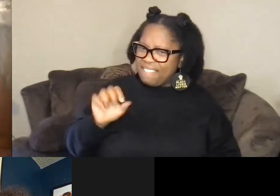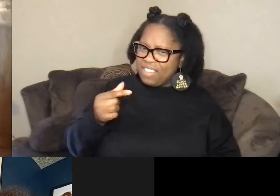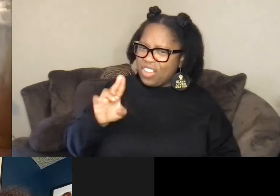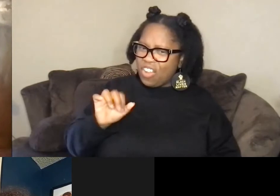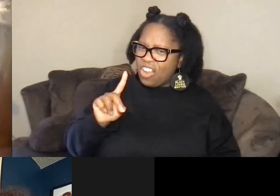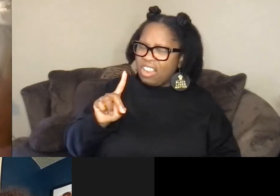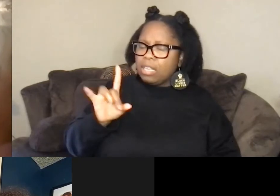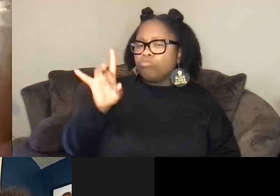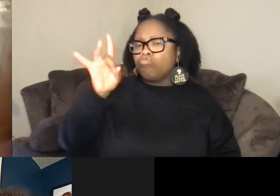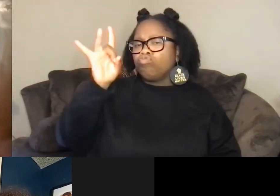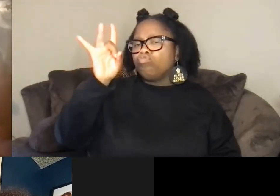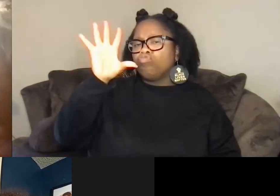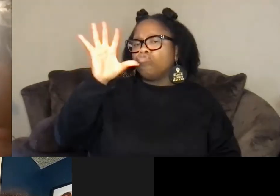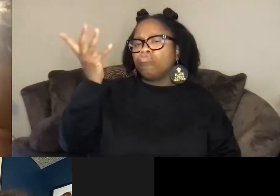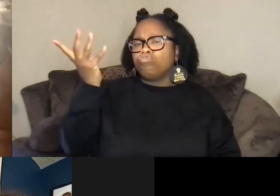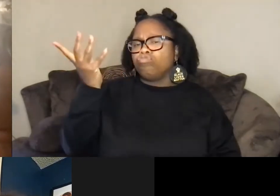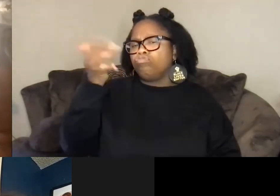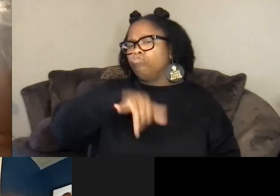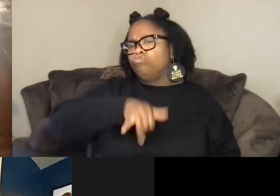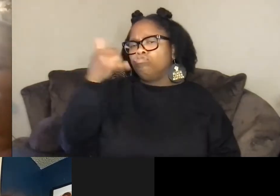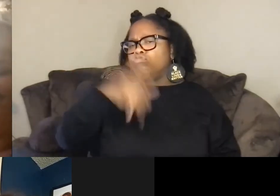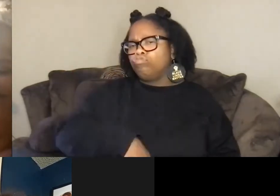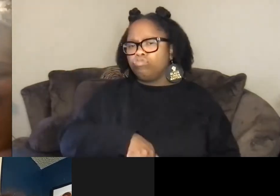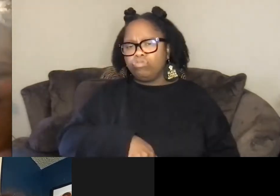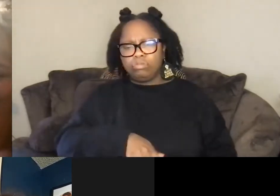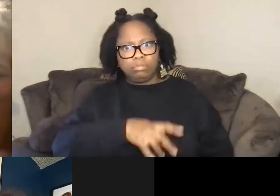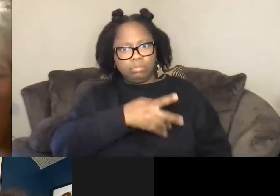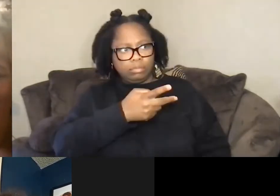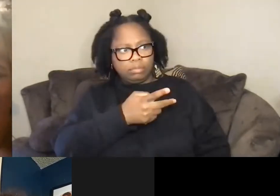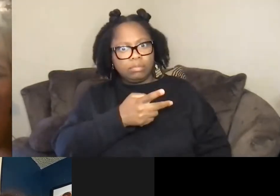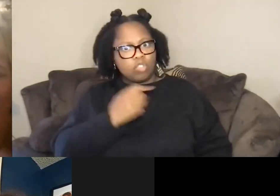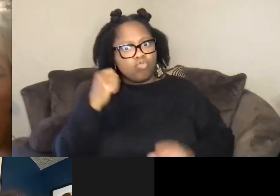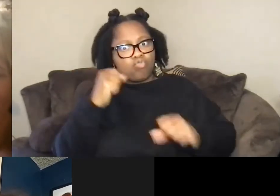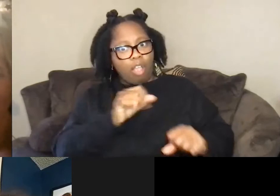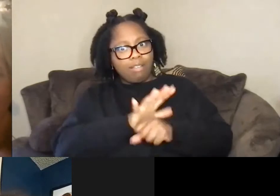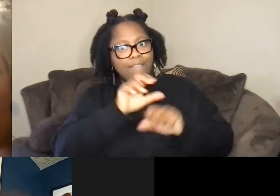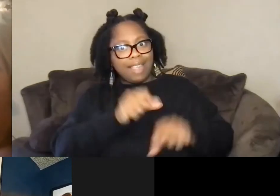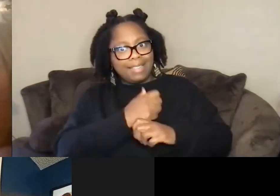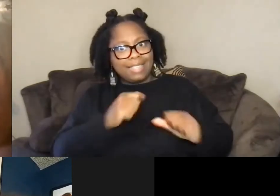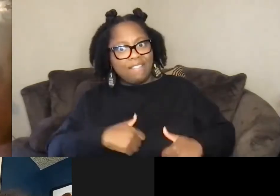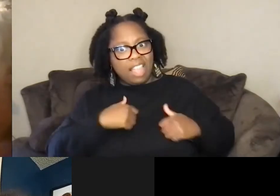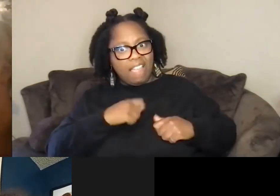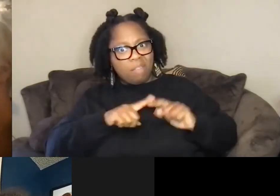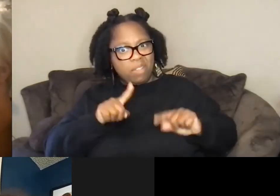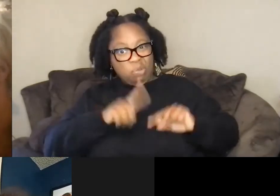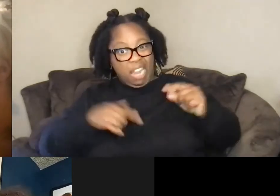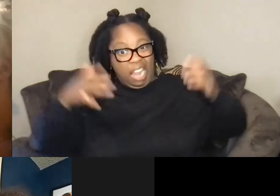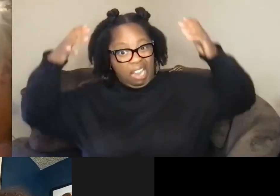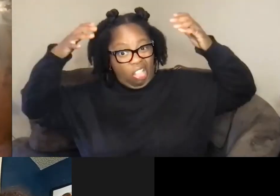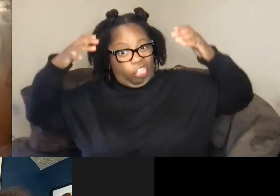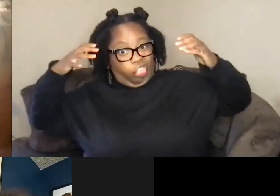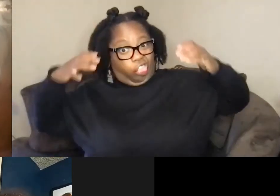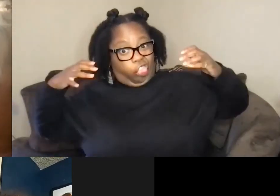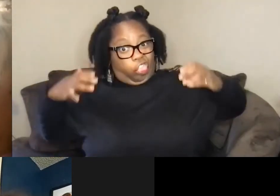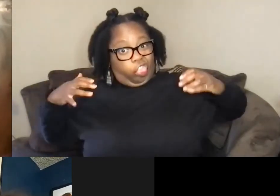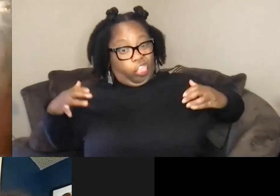ridiculous. If you want to be a lifeguard, you get to be a lifeguard. They're strong enough in every other way to save someone's life, but they just can't get a lifesaver down